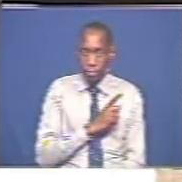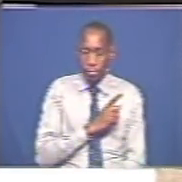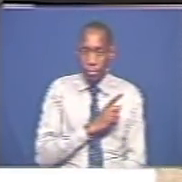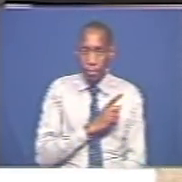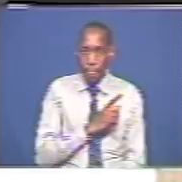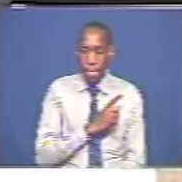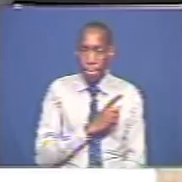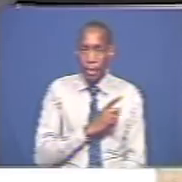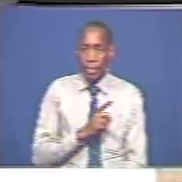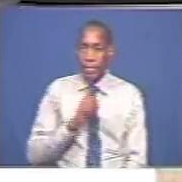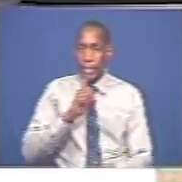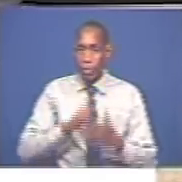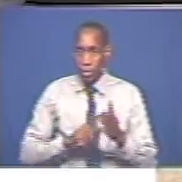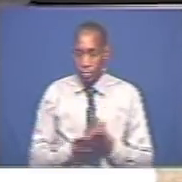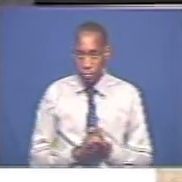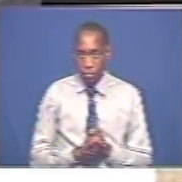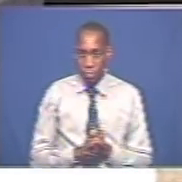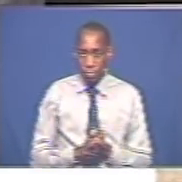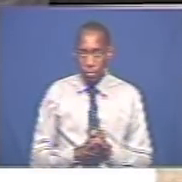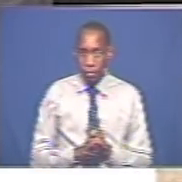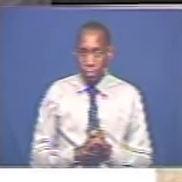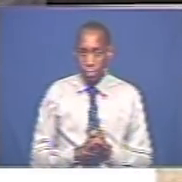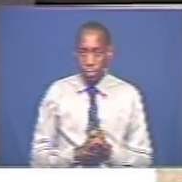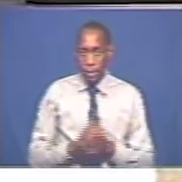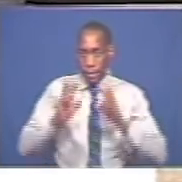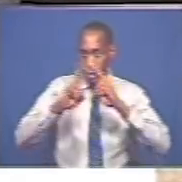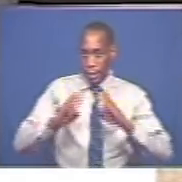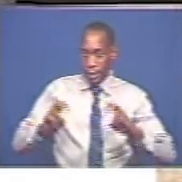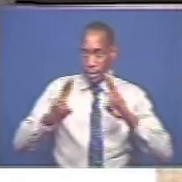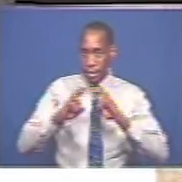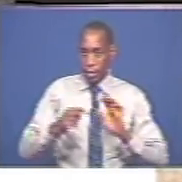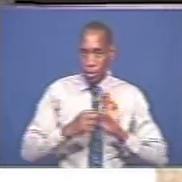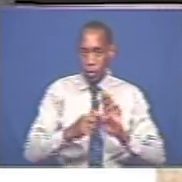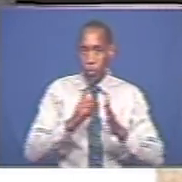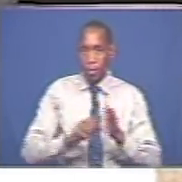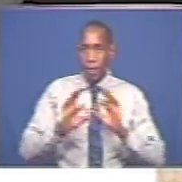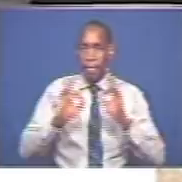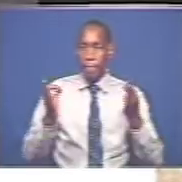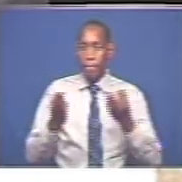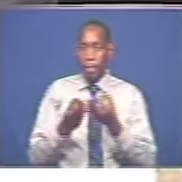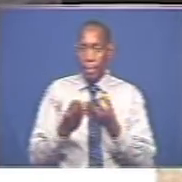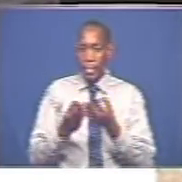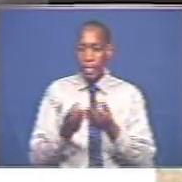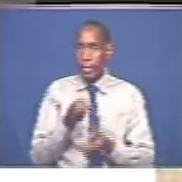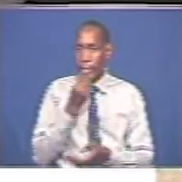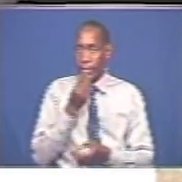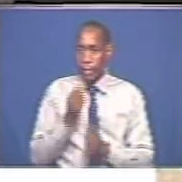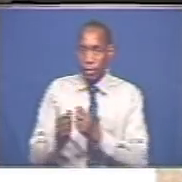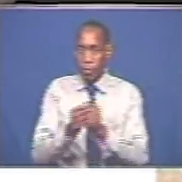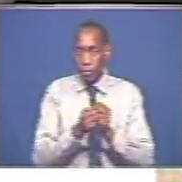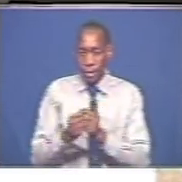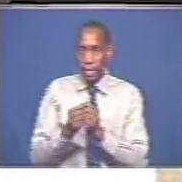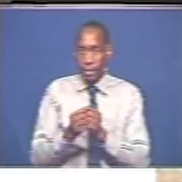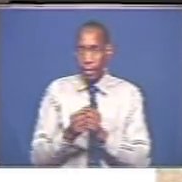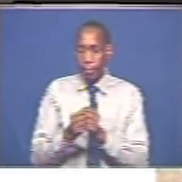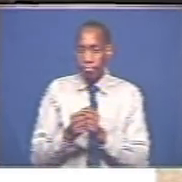University. Mm. And he says that from his study, he realized that families that eat together, for example, are more likely not to experience